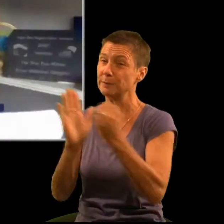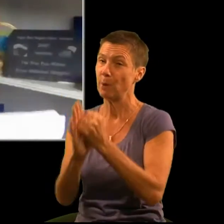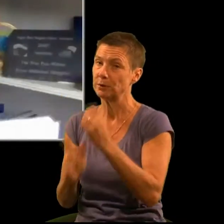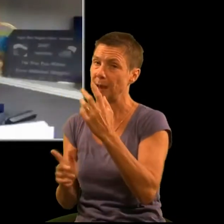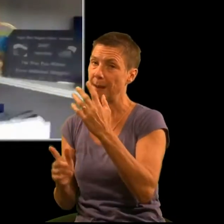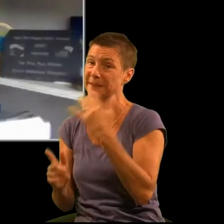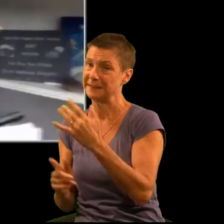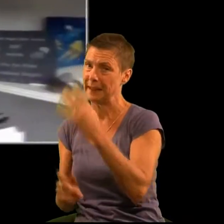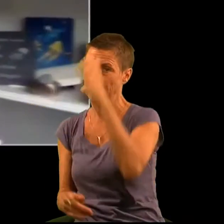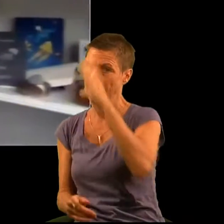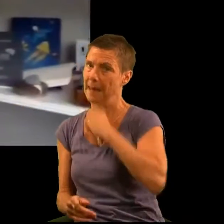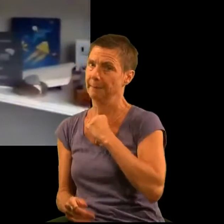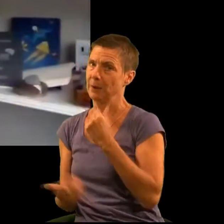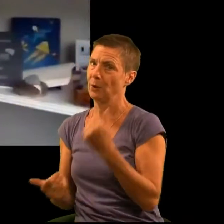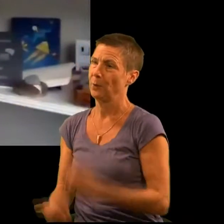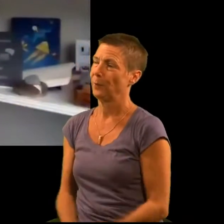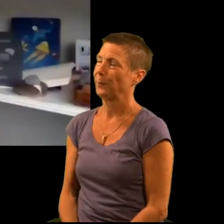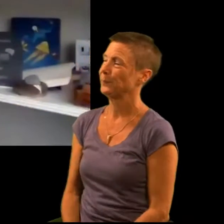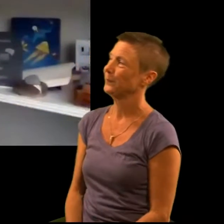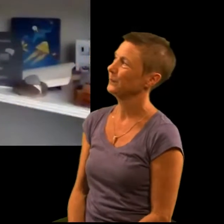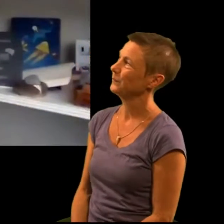please tell me. Feedback welcome.